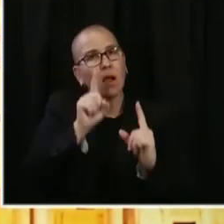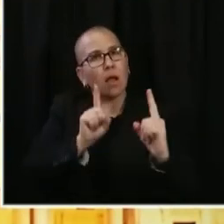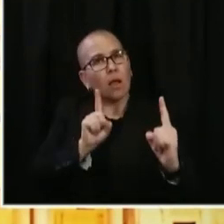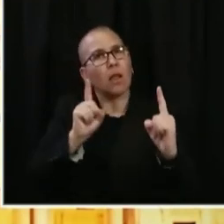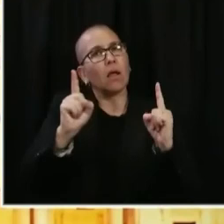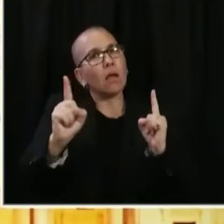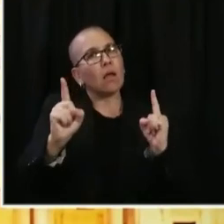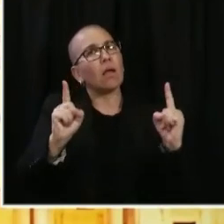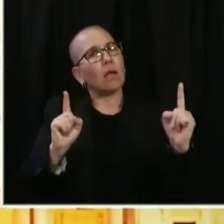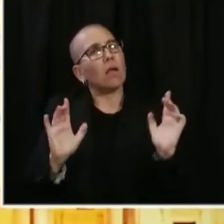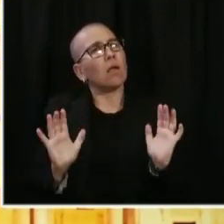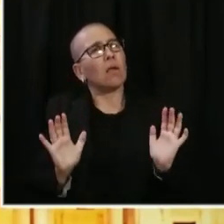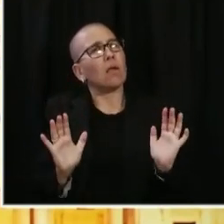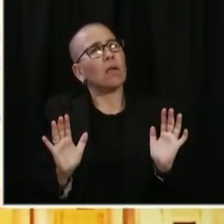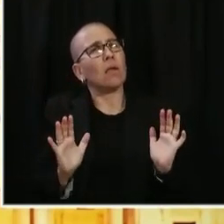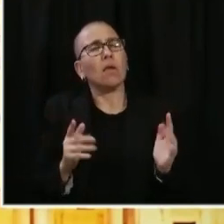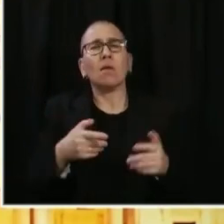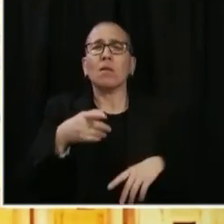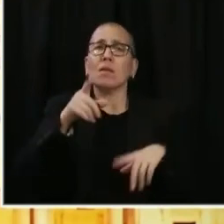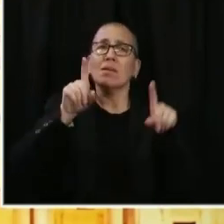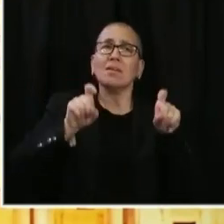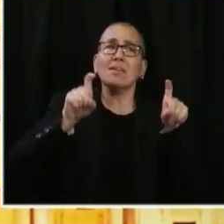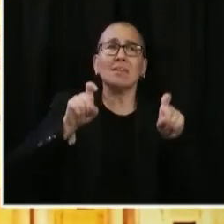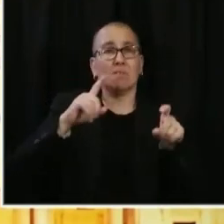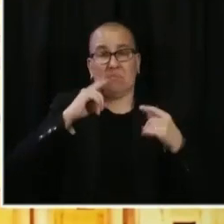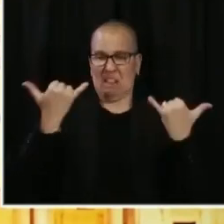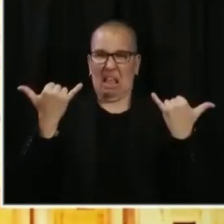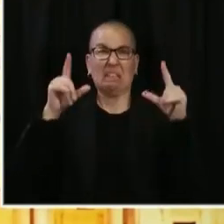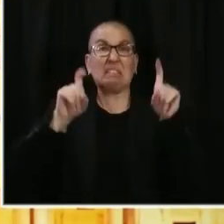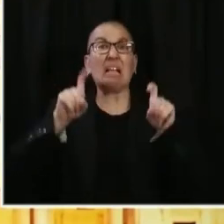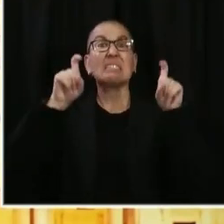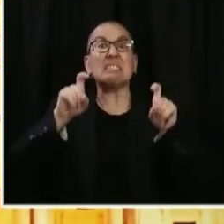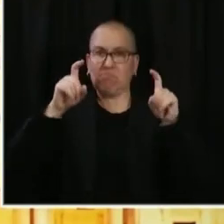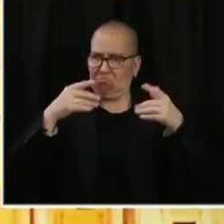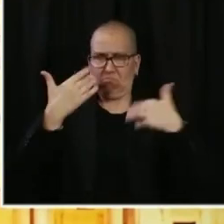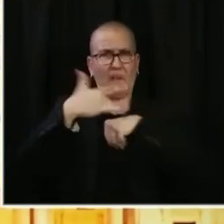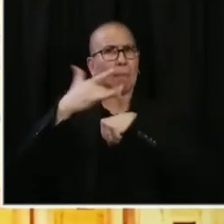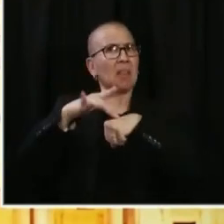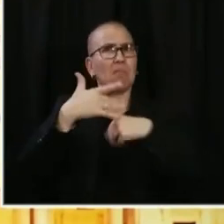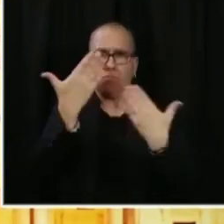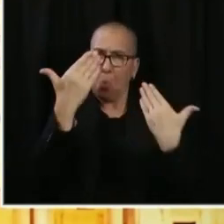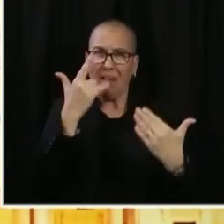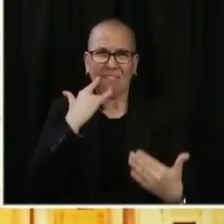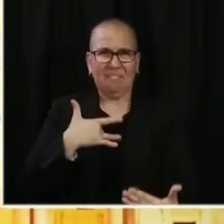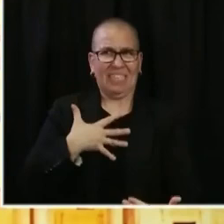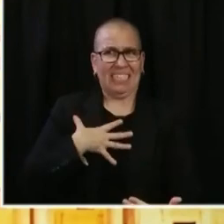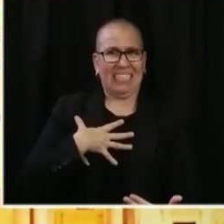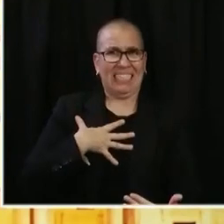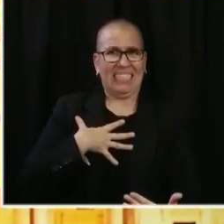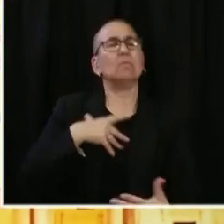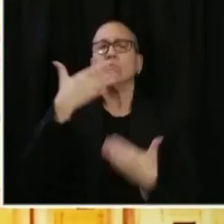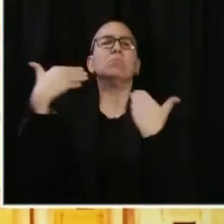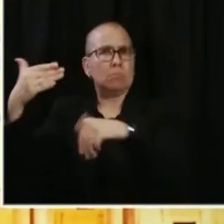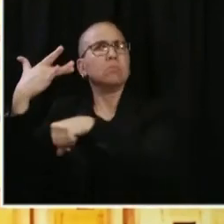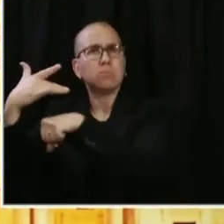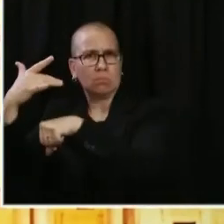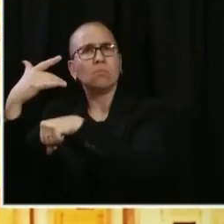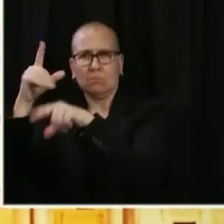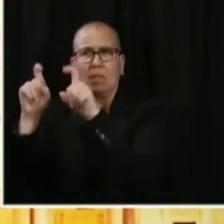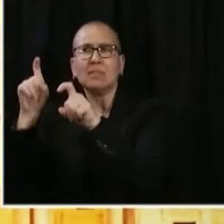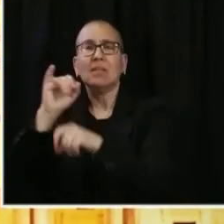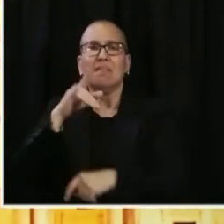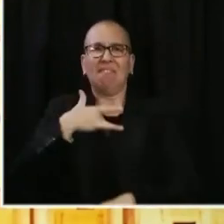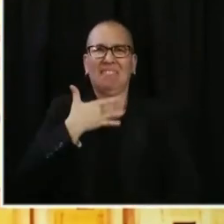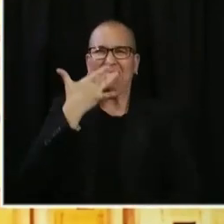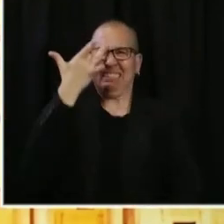is available everywhere, if you have symptoms. And of course, stay home and seek care if you're sick. I'm asking you to continue to take